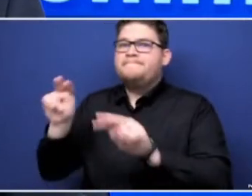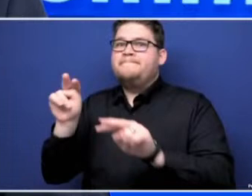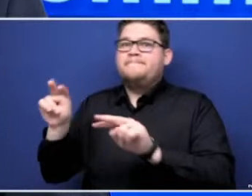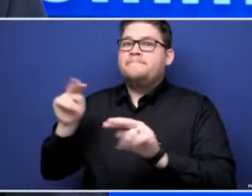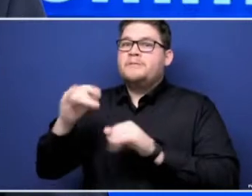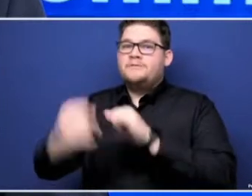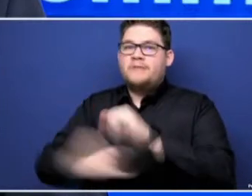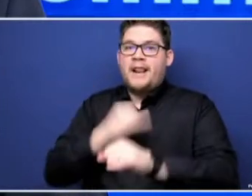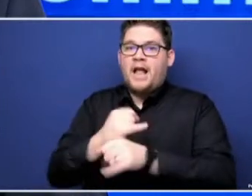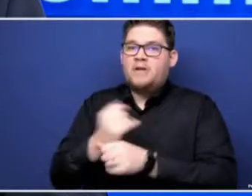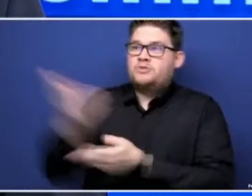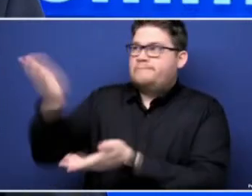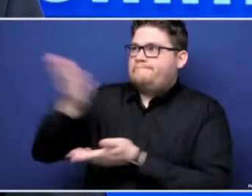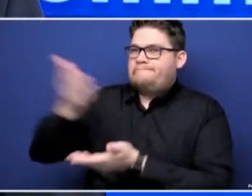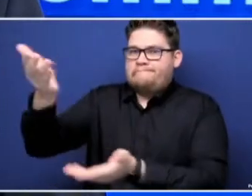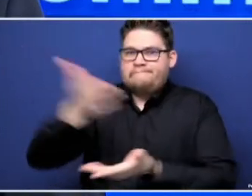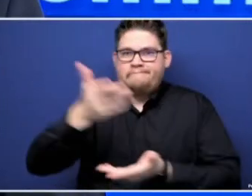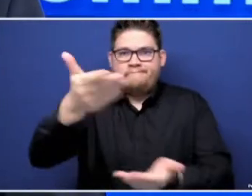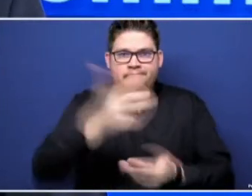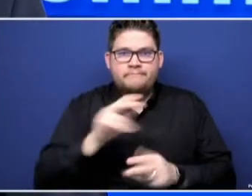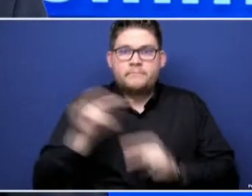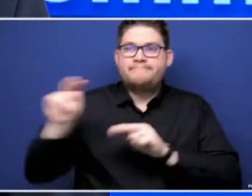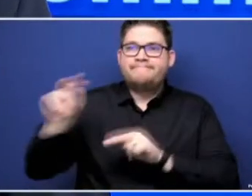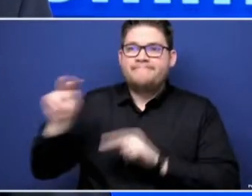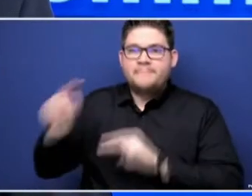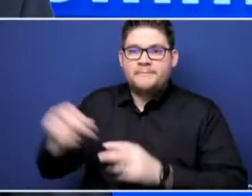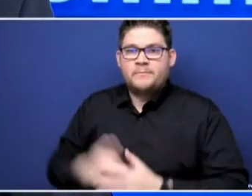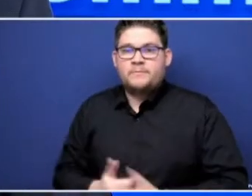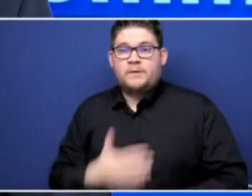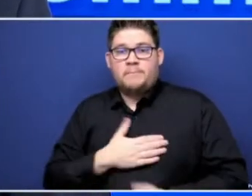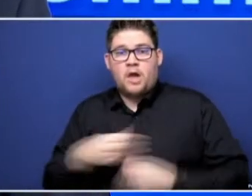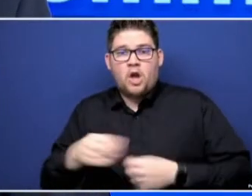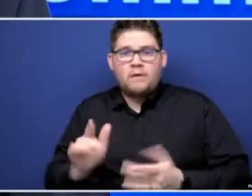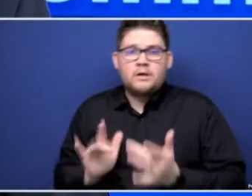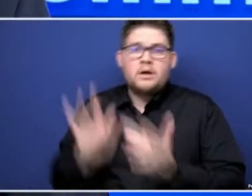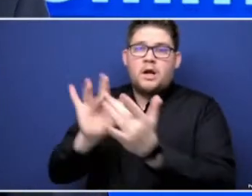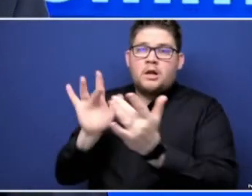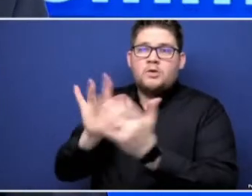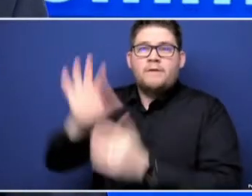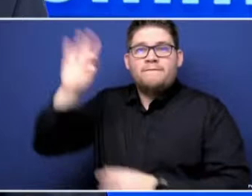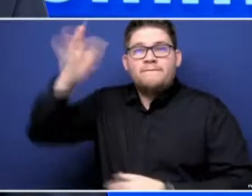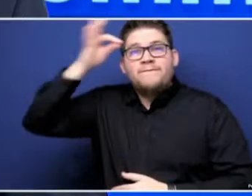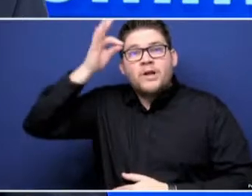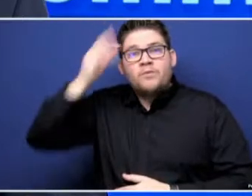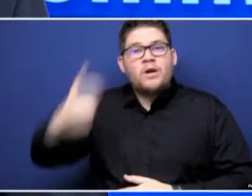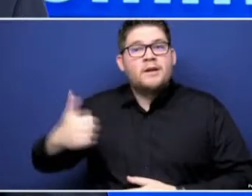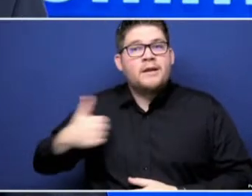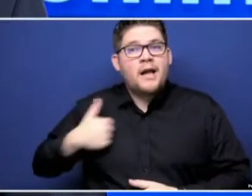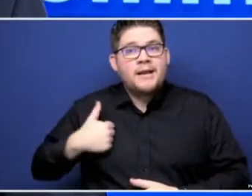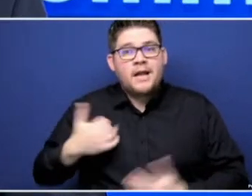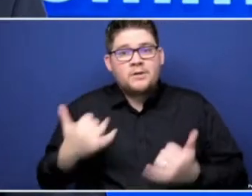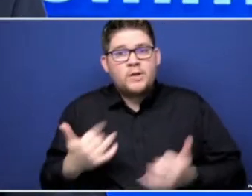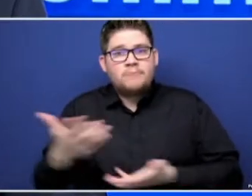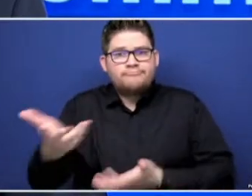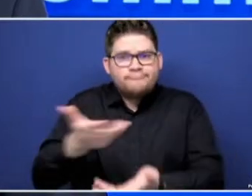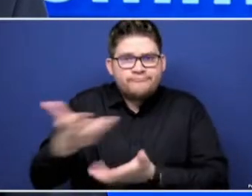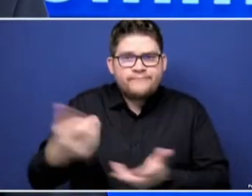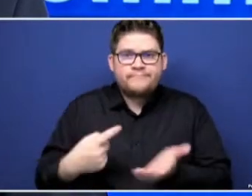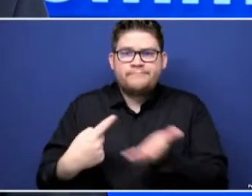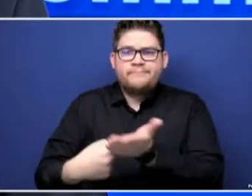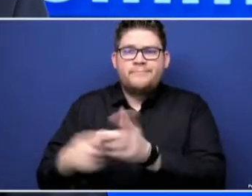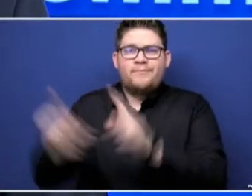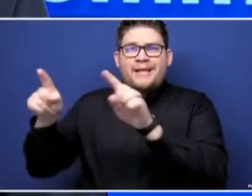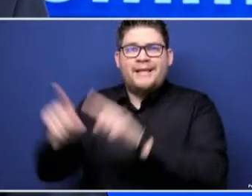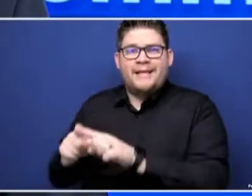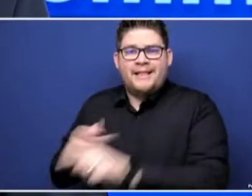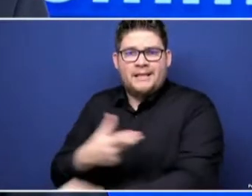will be in Fraser Health in the days ahead. Richard, do you have a follow-up? I do. And again,